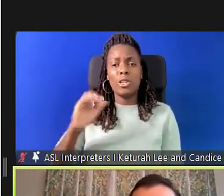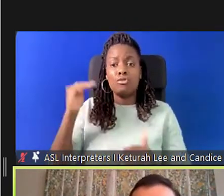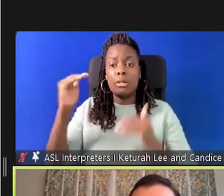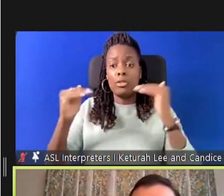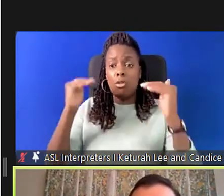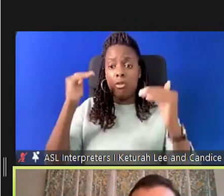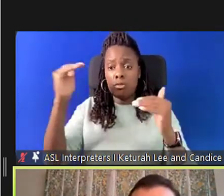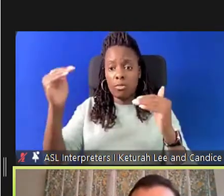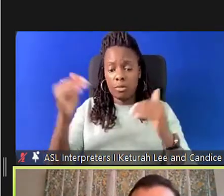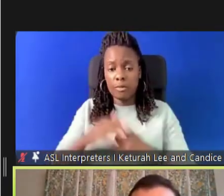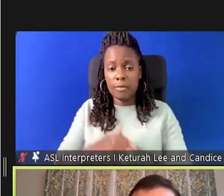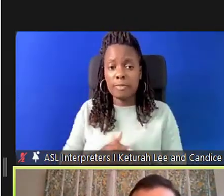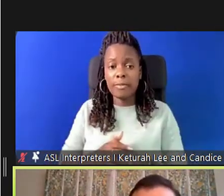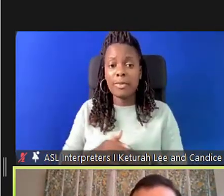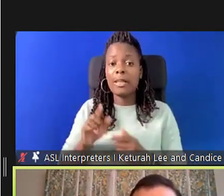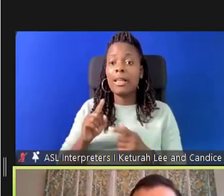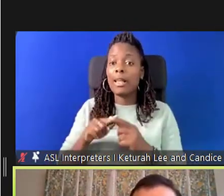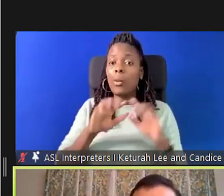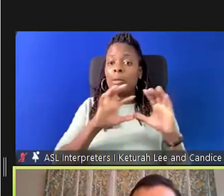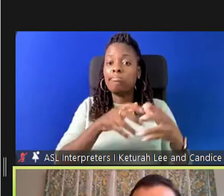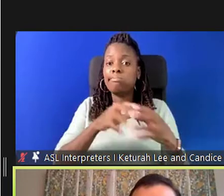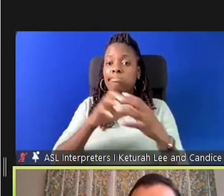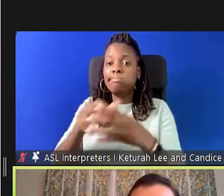months between the interview and death.